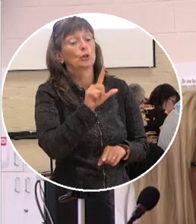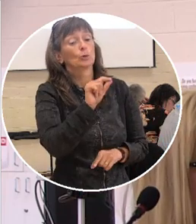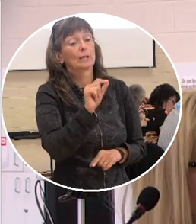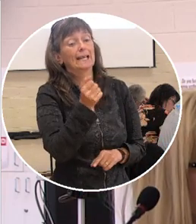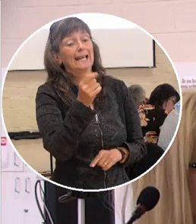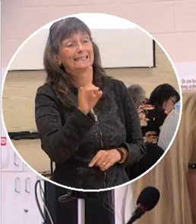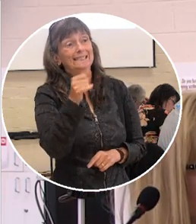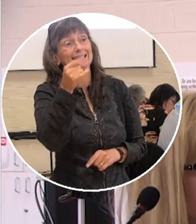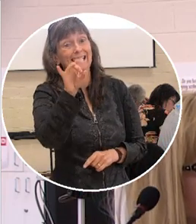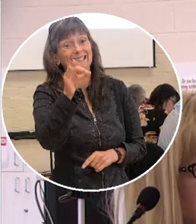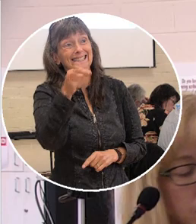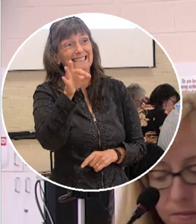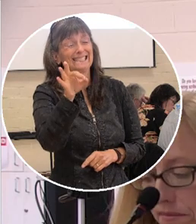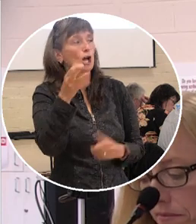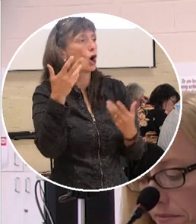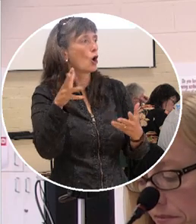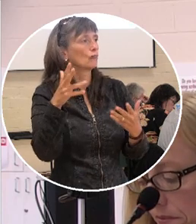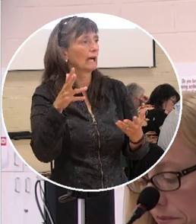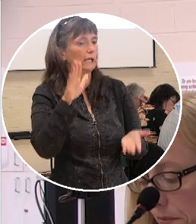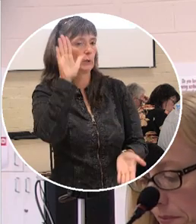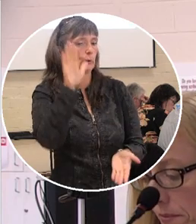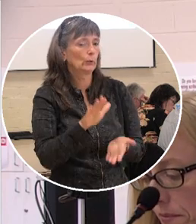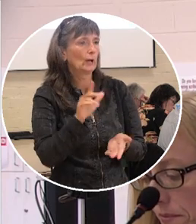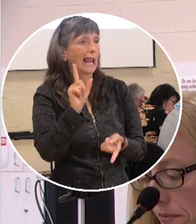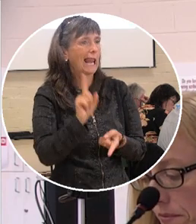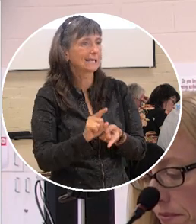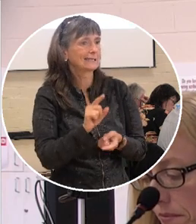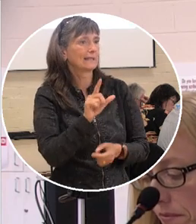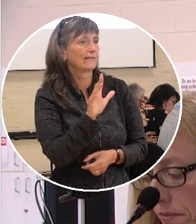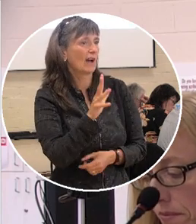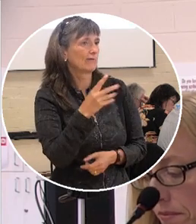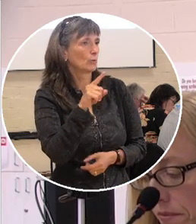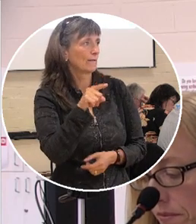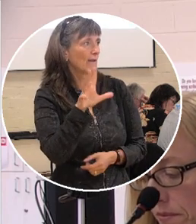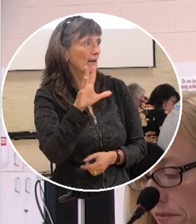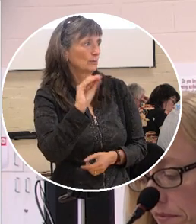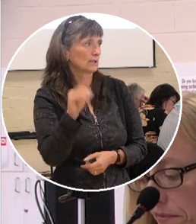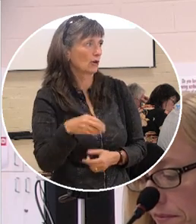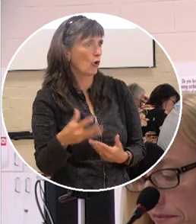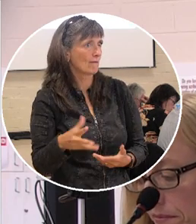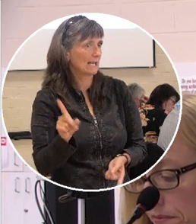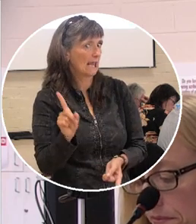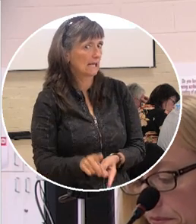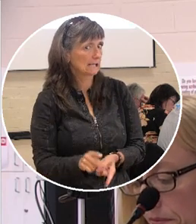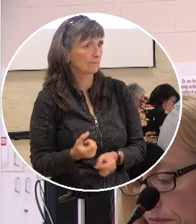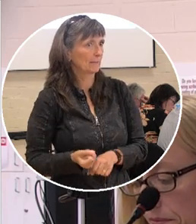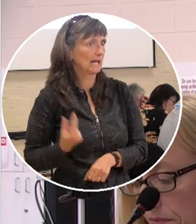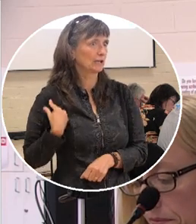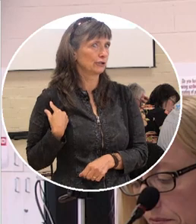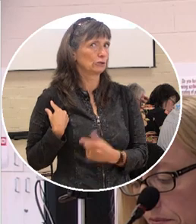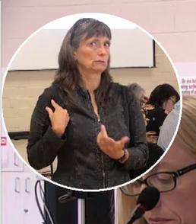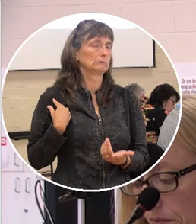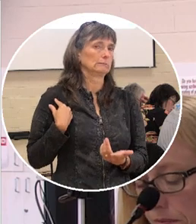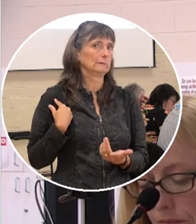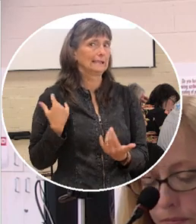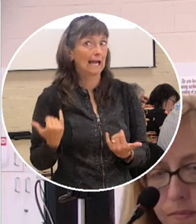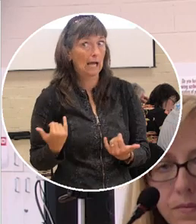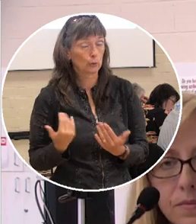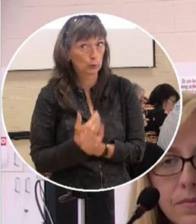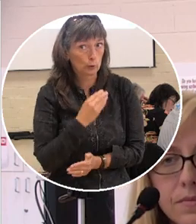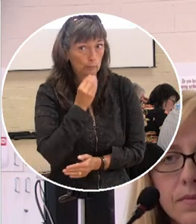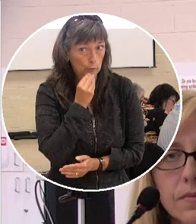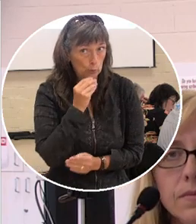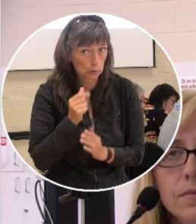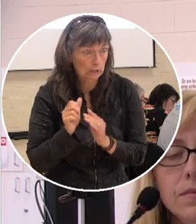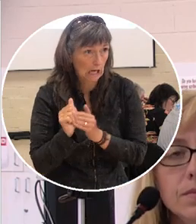2018-2019 milk sales were already down approximately 5.5%. So as a result, we are